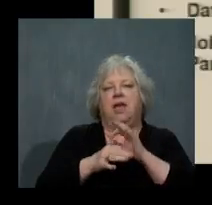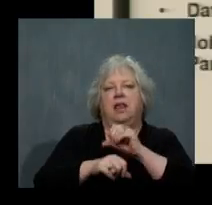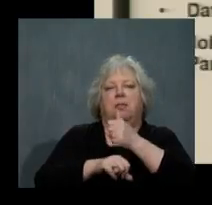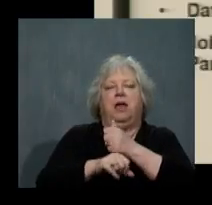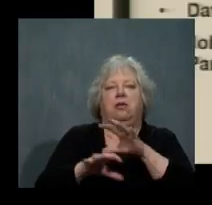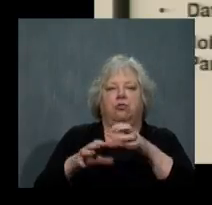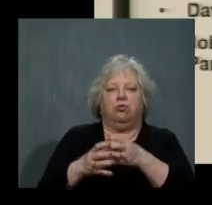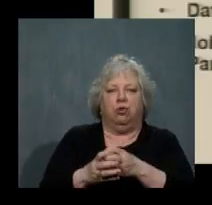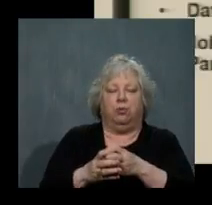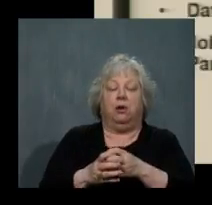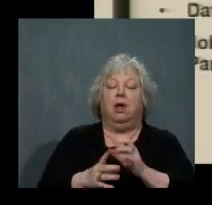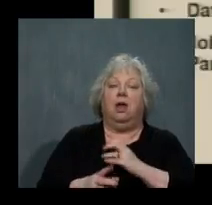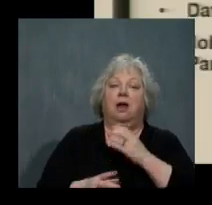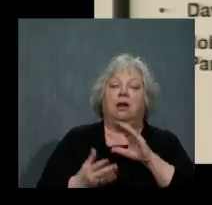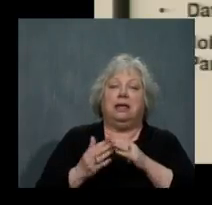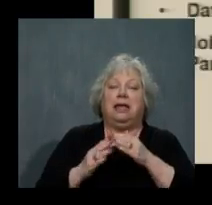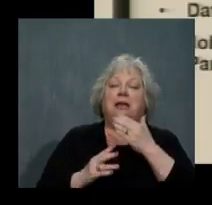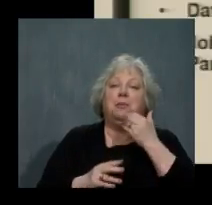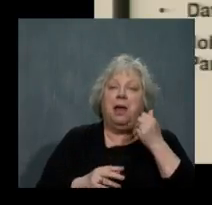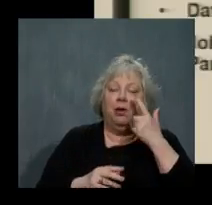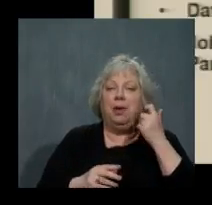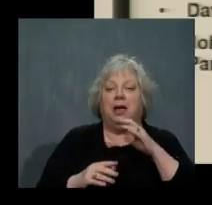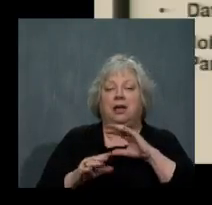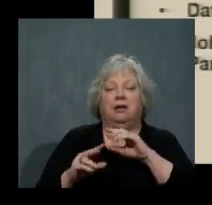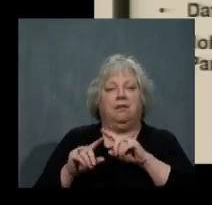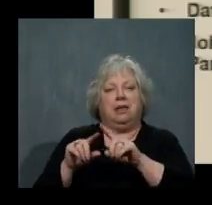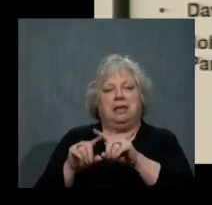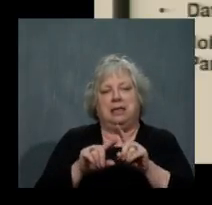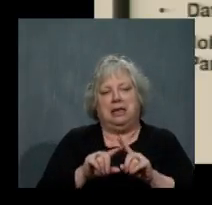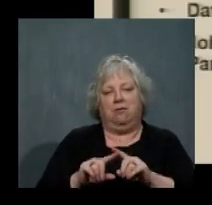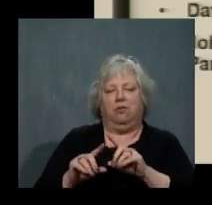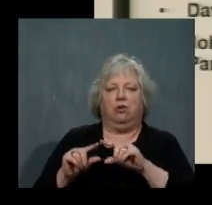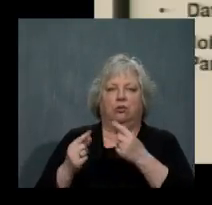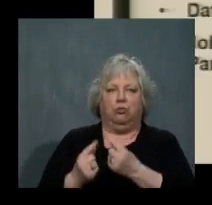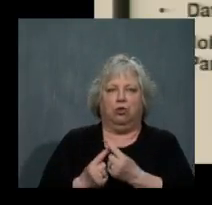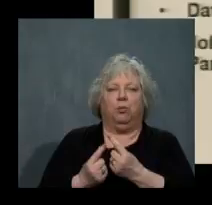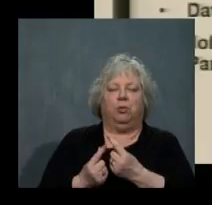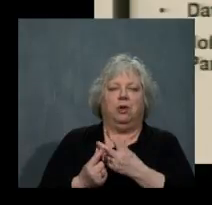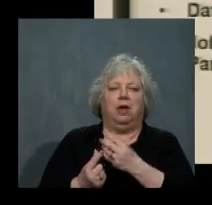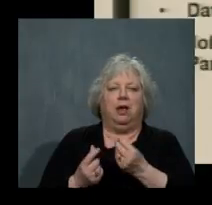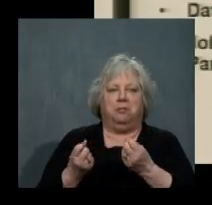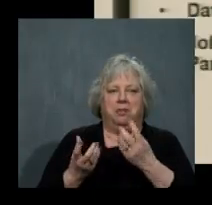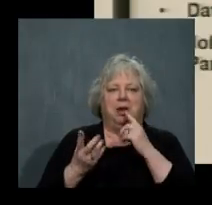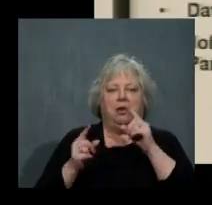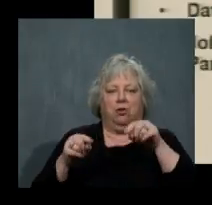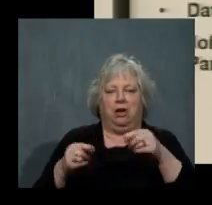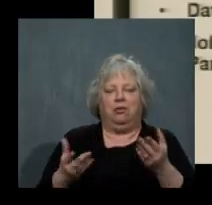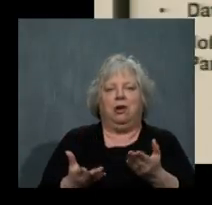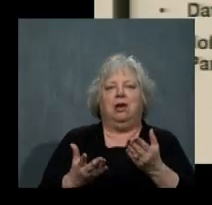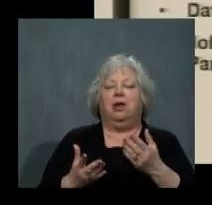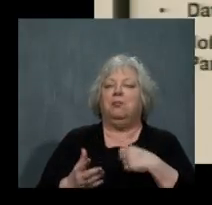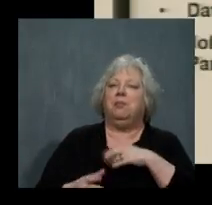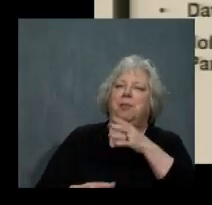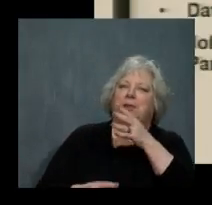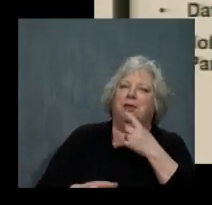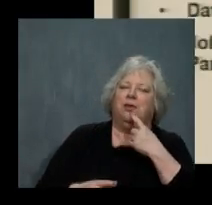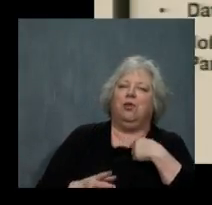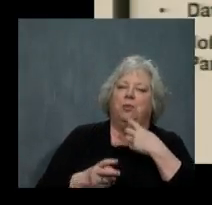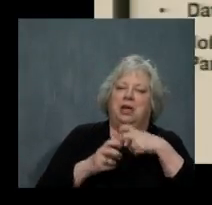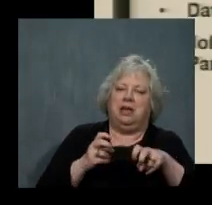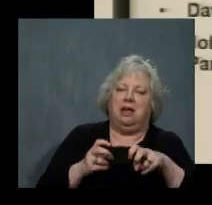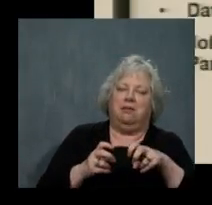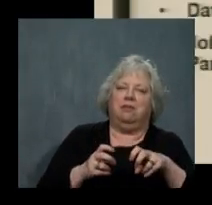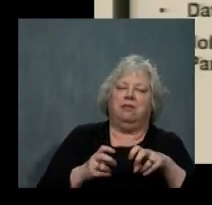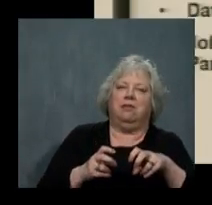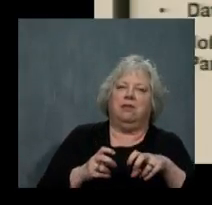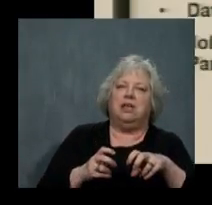essential groups. Our city is better because of them, and many of them are, again, here tonight. My mother told me change is tough and compromise is